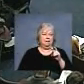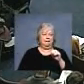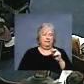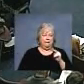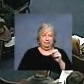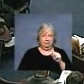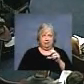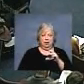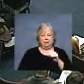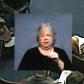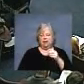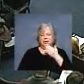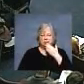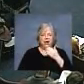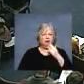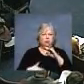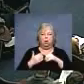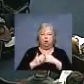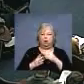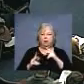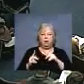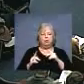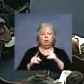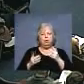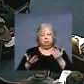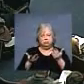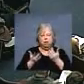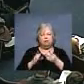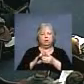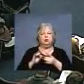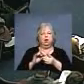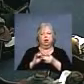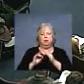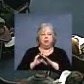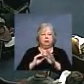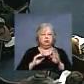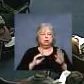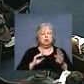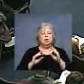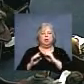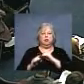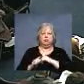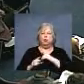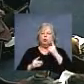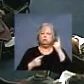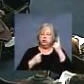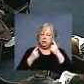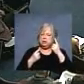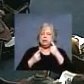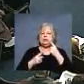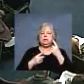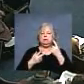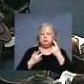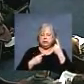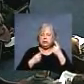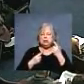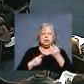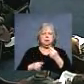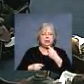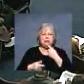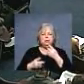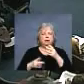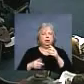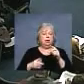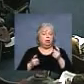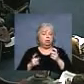who have offered your comments to us. I know all of the board members take those very seriously. Director Wyrick,